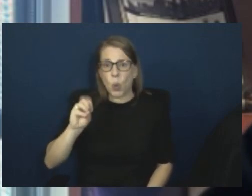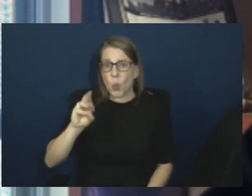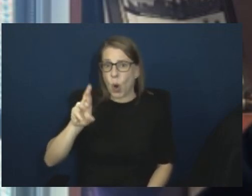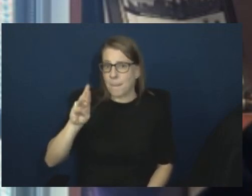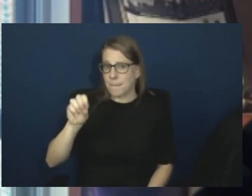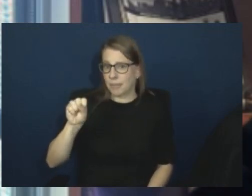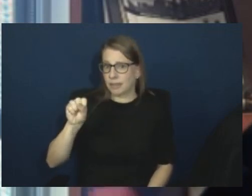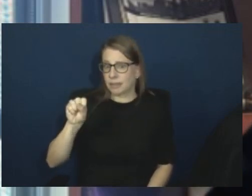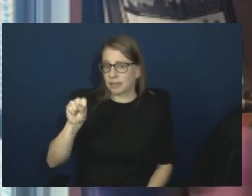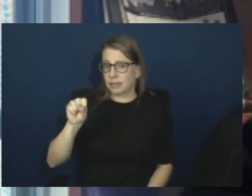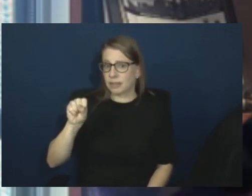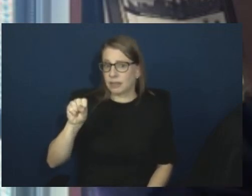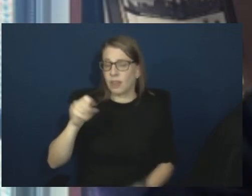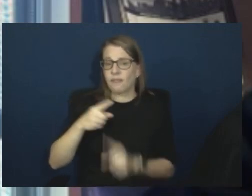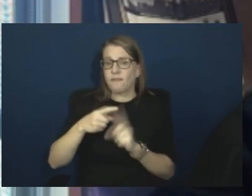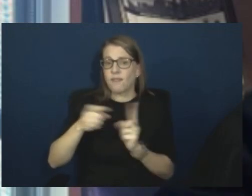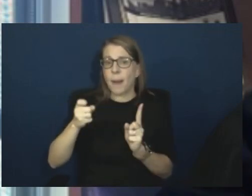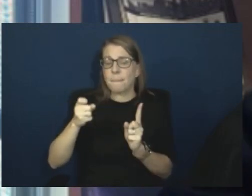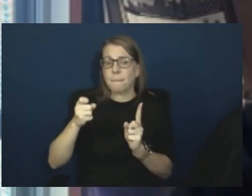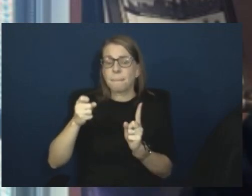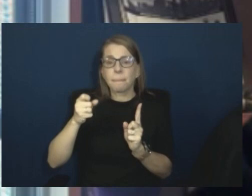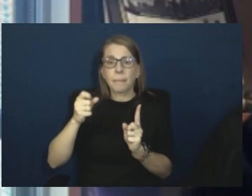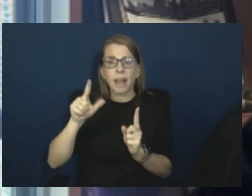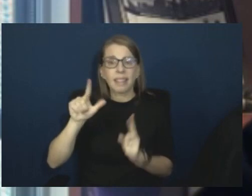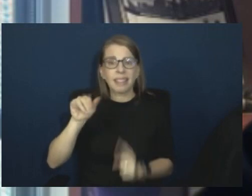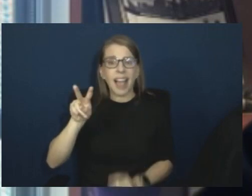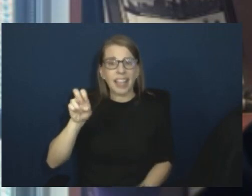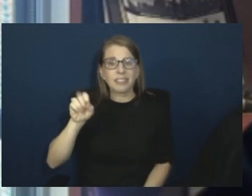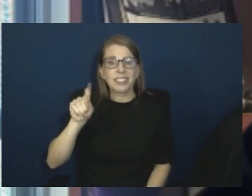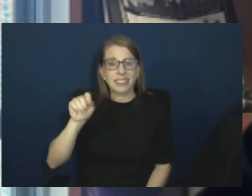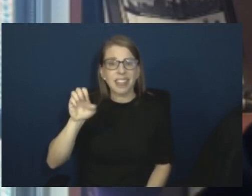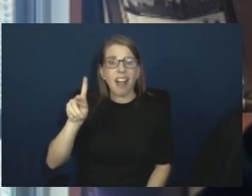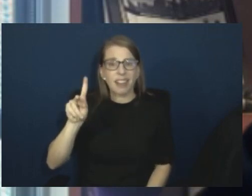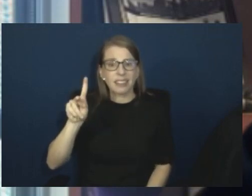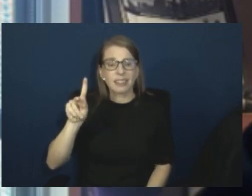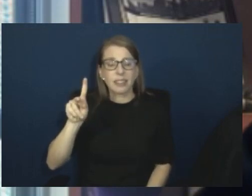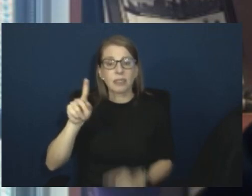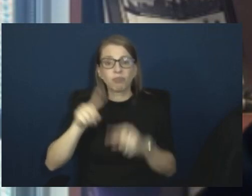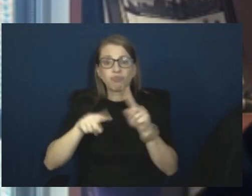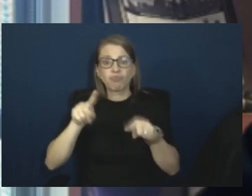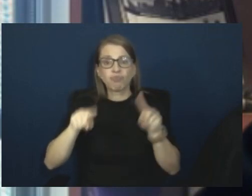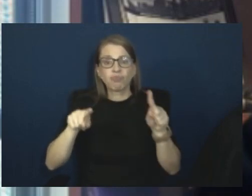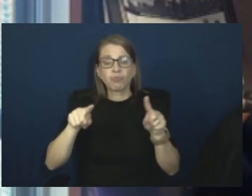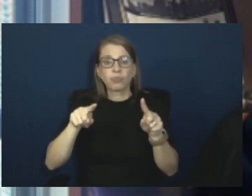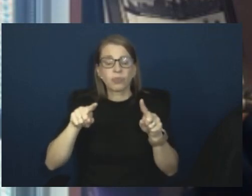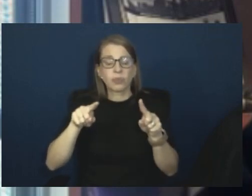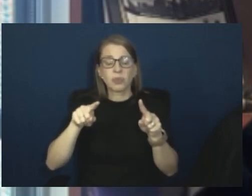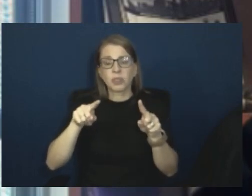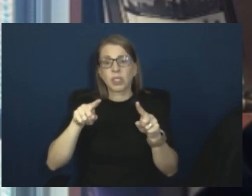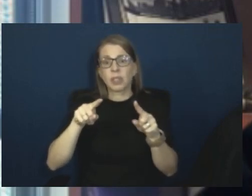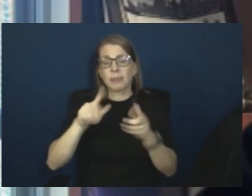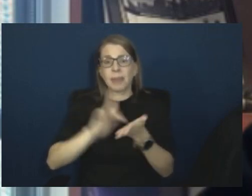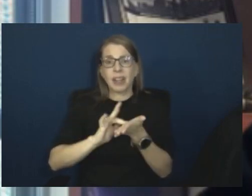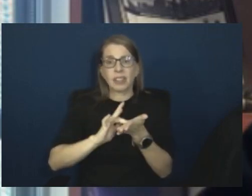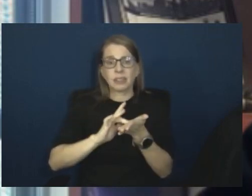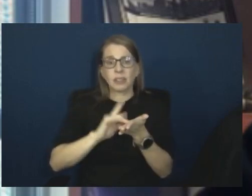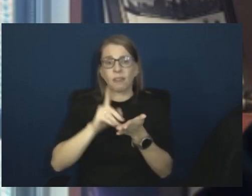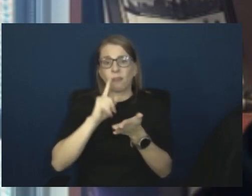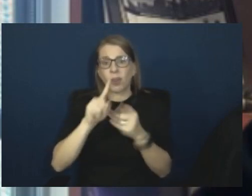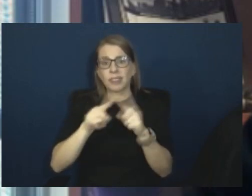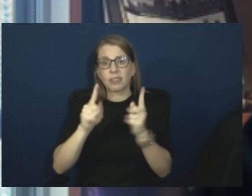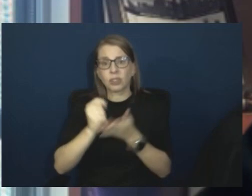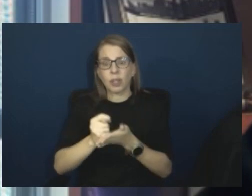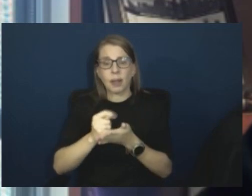There is cross use of different drugs for different treatments, but I'm not the expert on